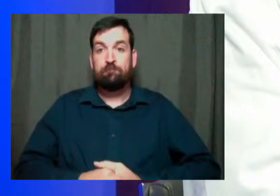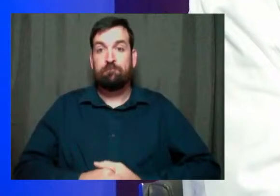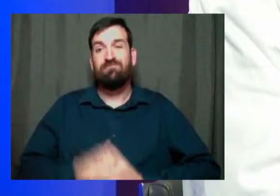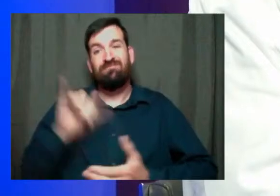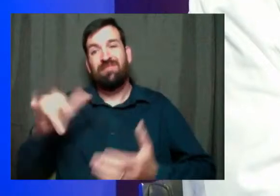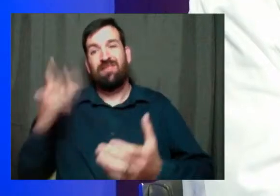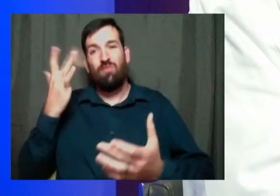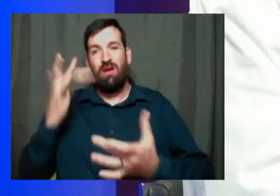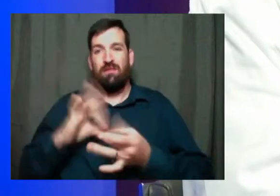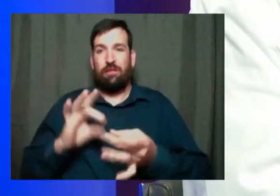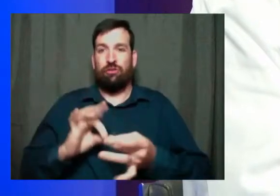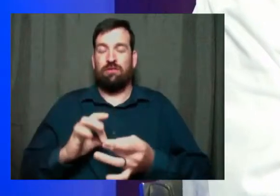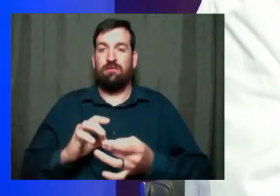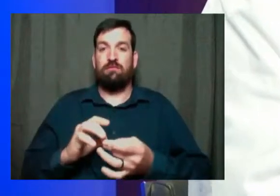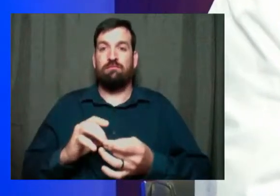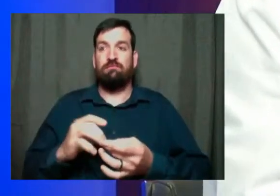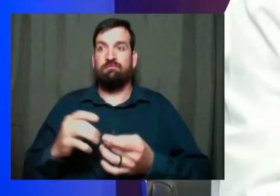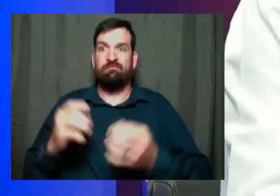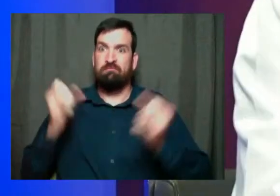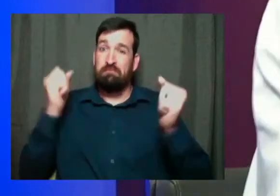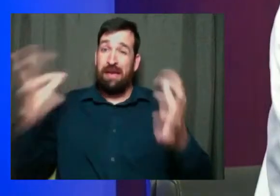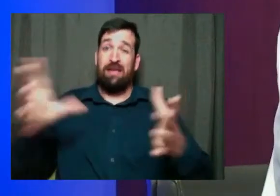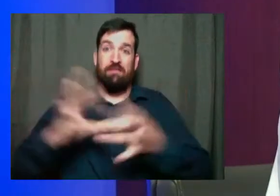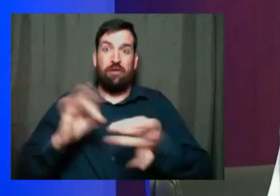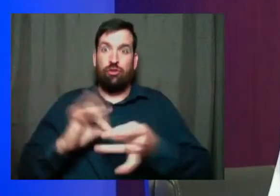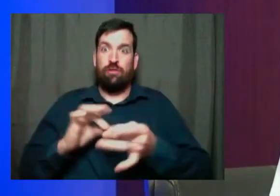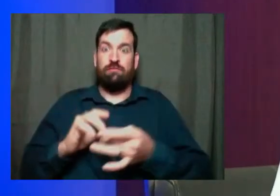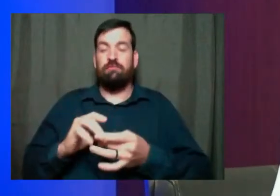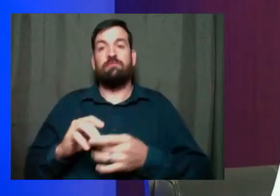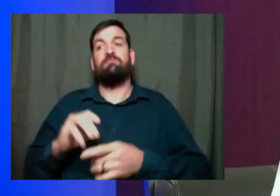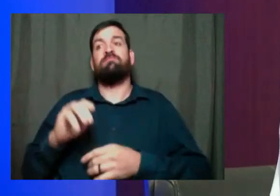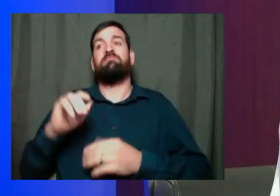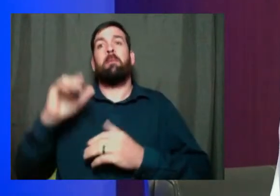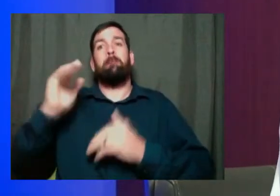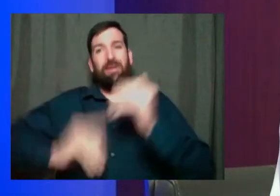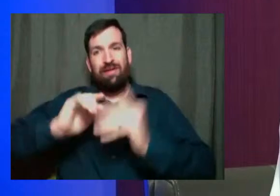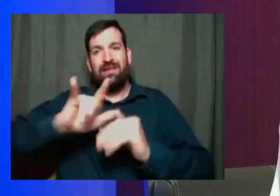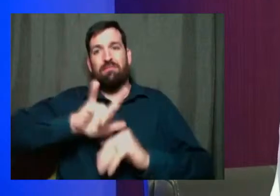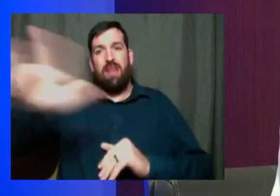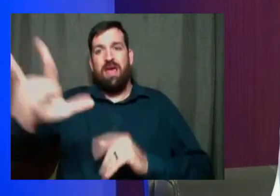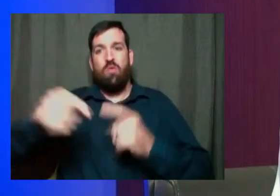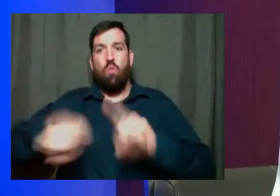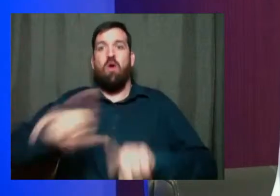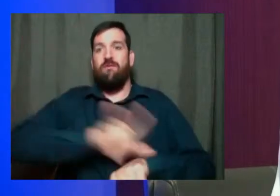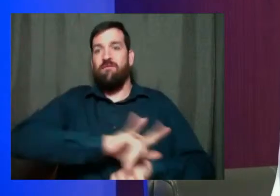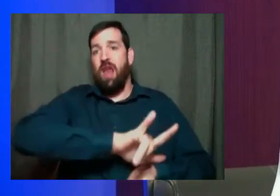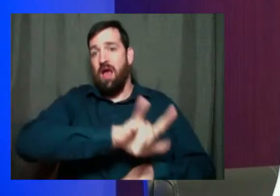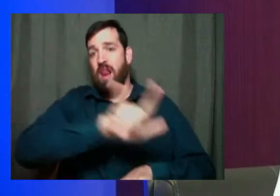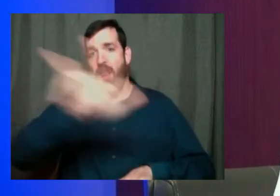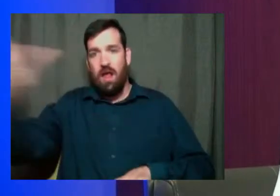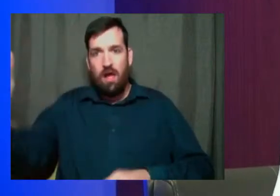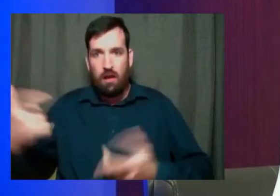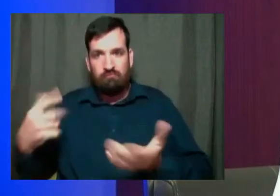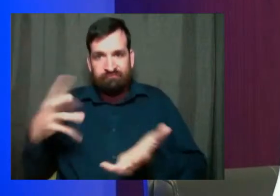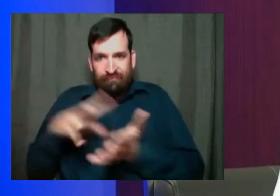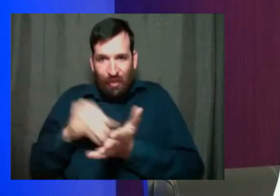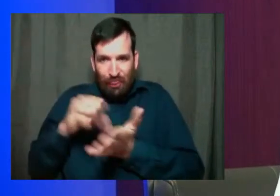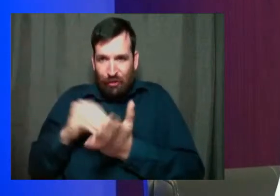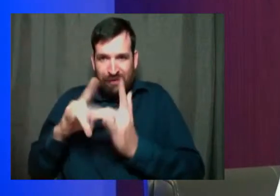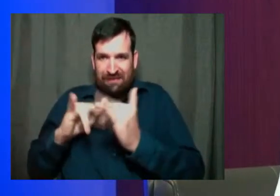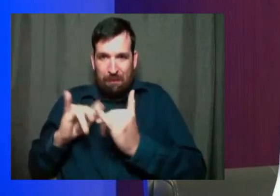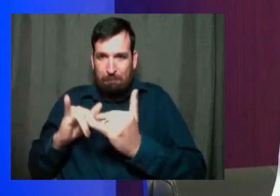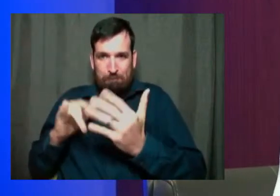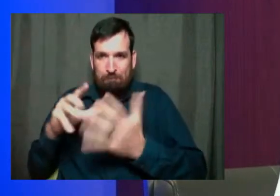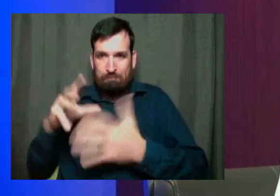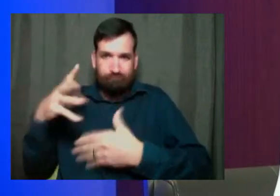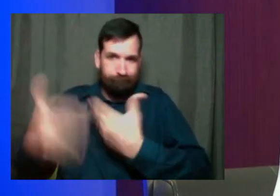us say on this show many times, well, on a plane really, that we build this airplane while we fly it, and we're going to know more. And there's